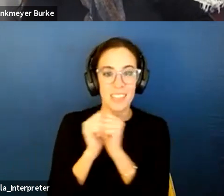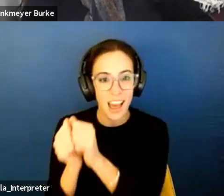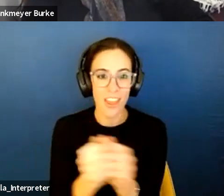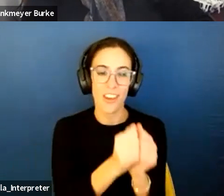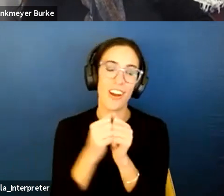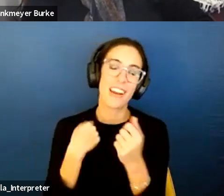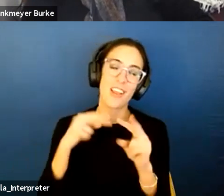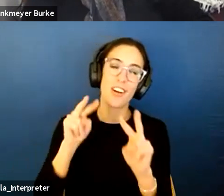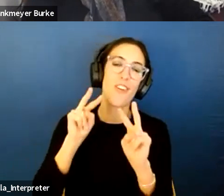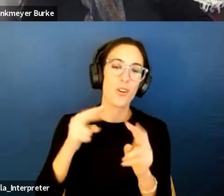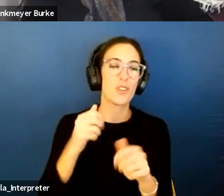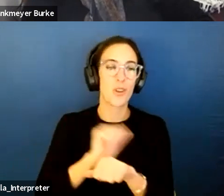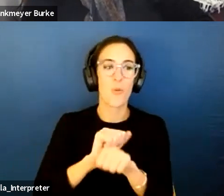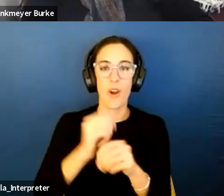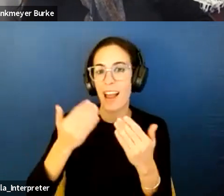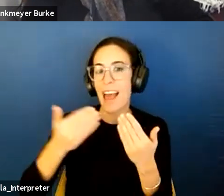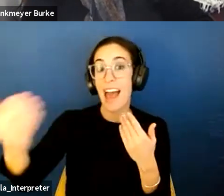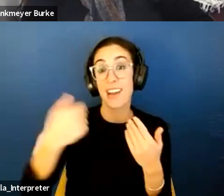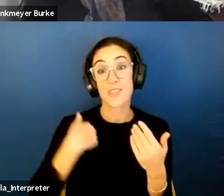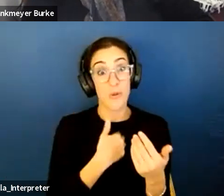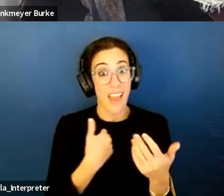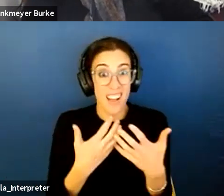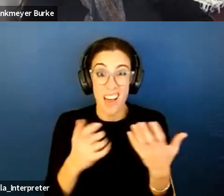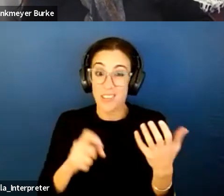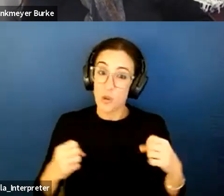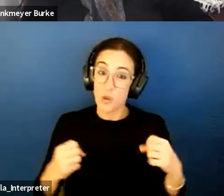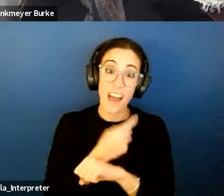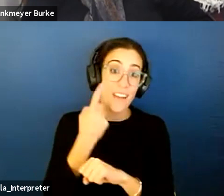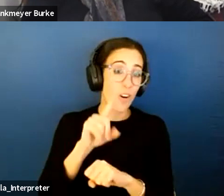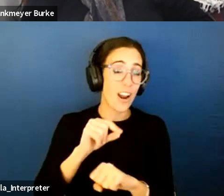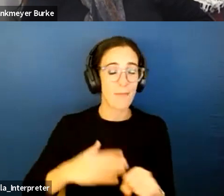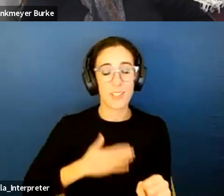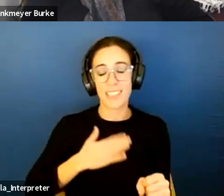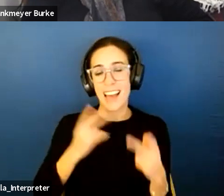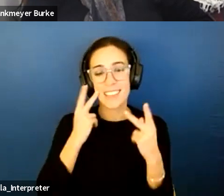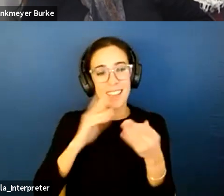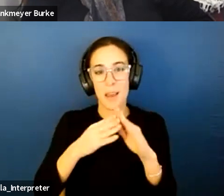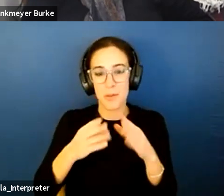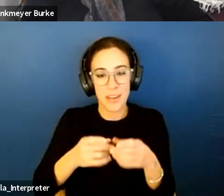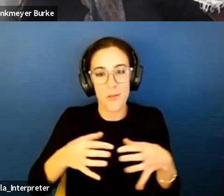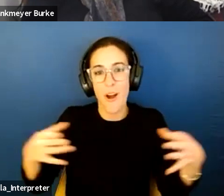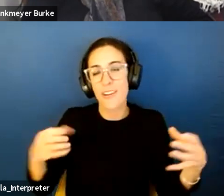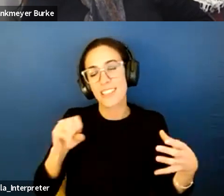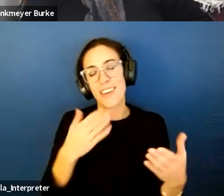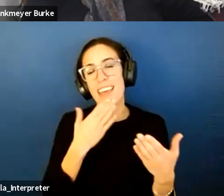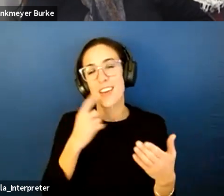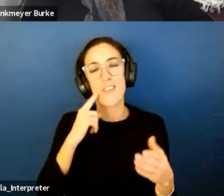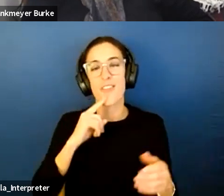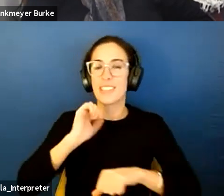ahead. We've got a lot to fight for, and I'm just glad to see the community growing. So thanks for putting this together,